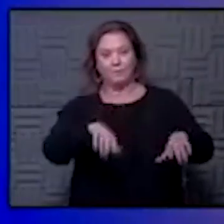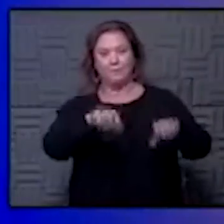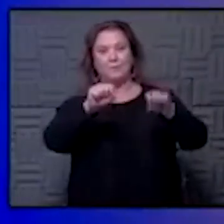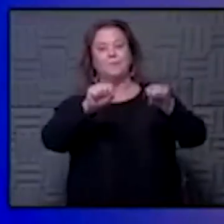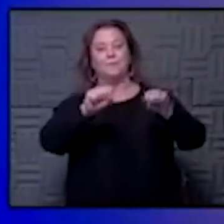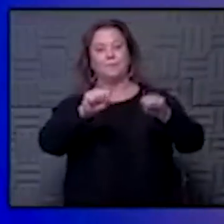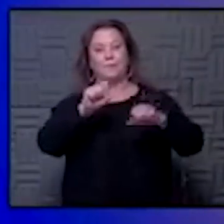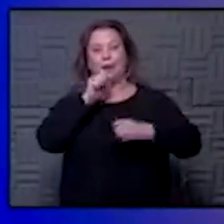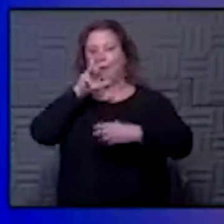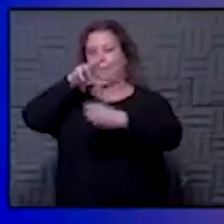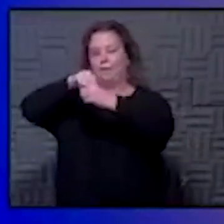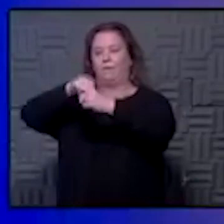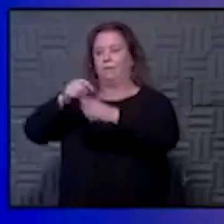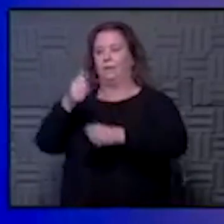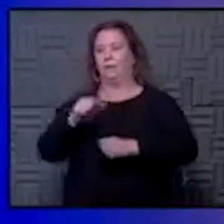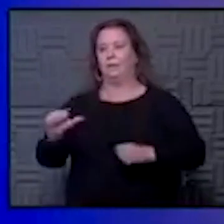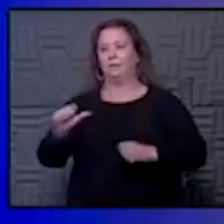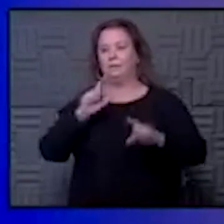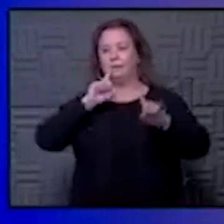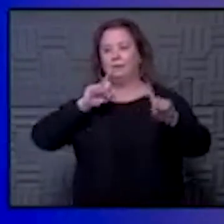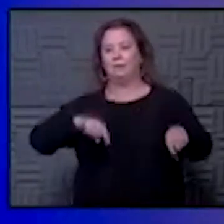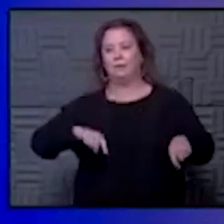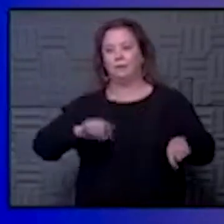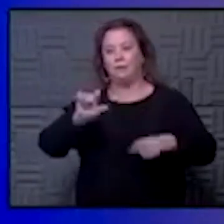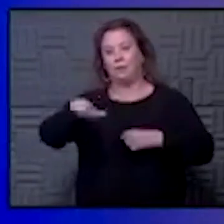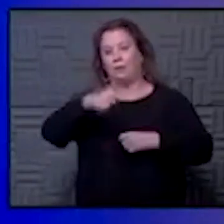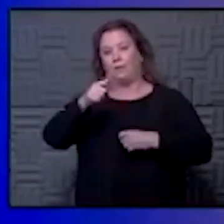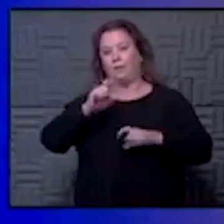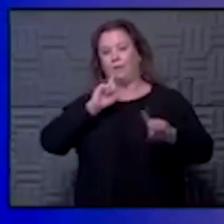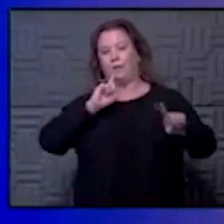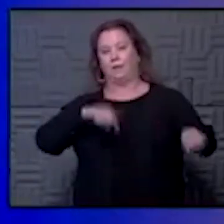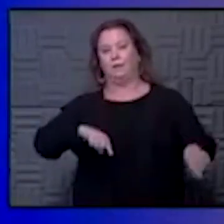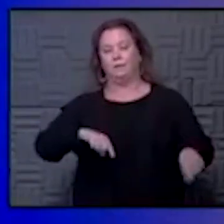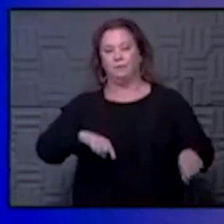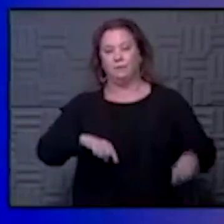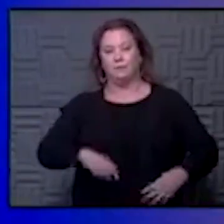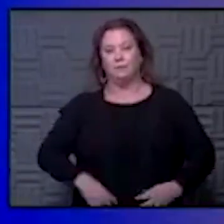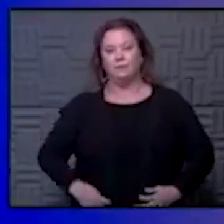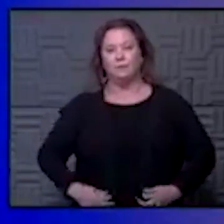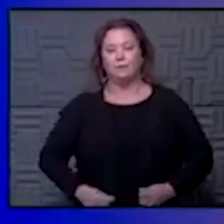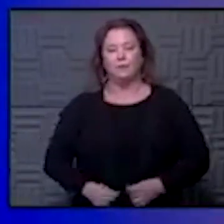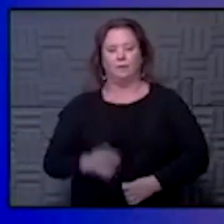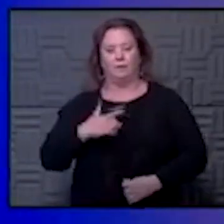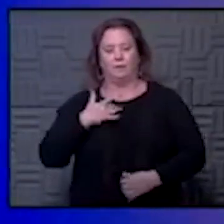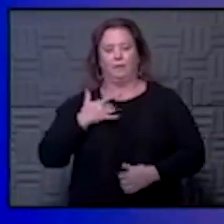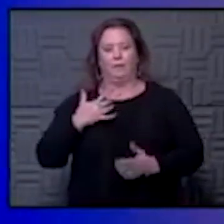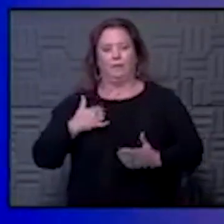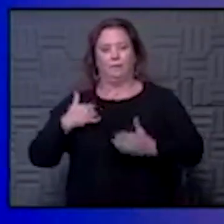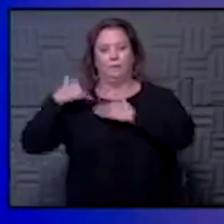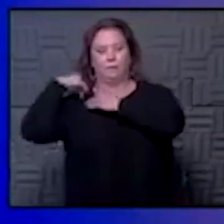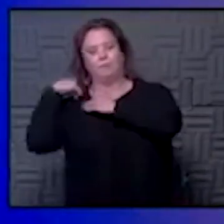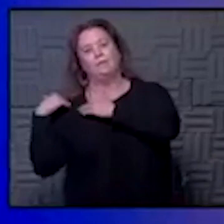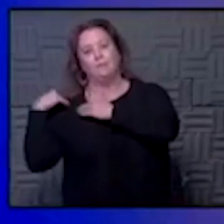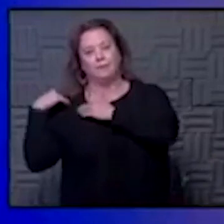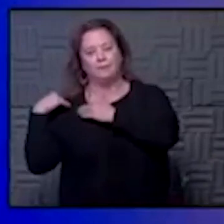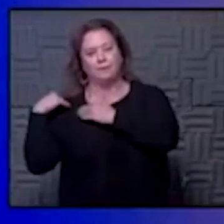done a few. I haven't been in any, but I think to answer that, the other answer to that question is, there still is a sense of duty. And just as you stated,